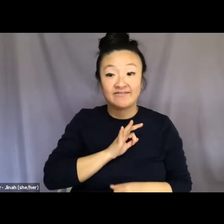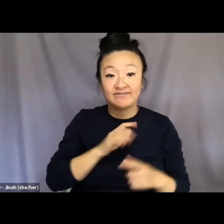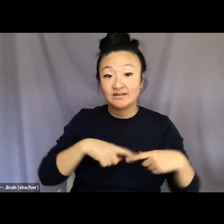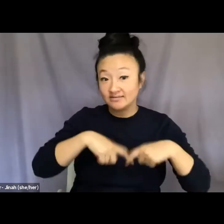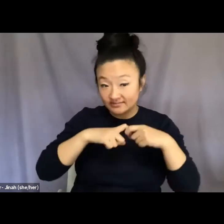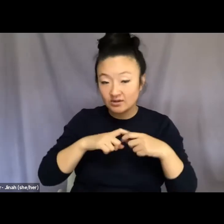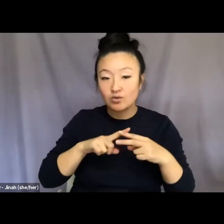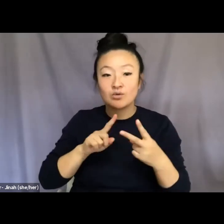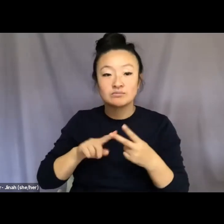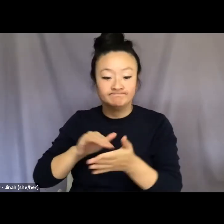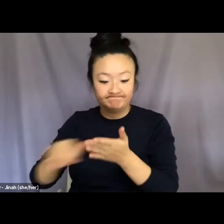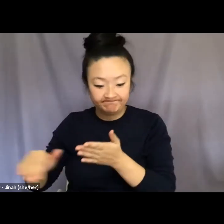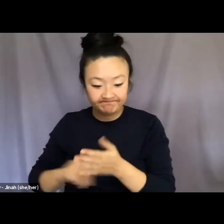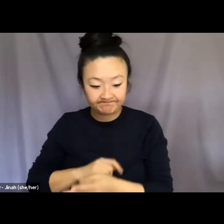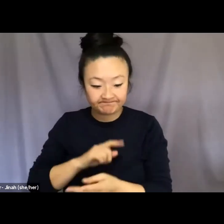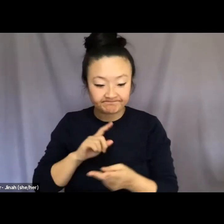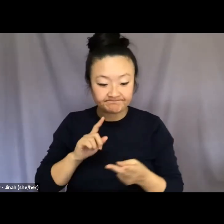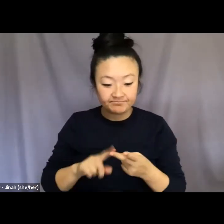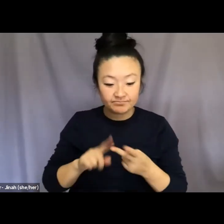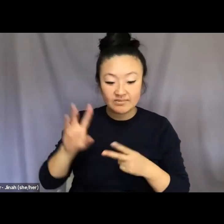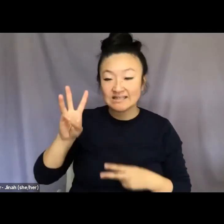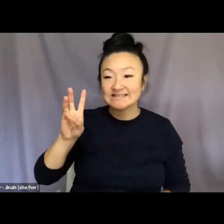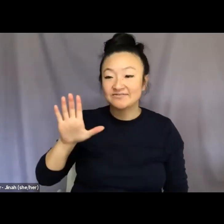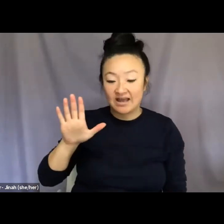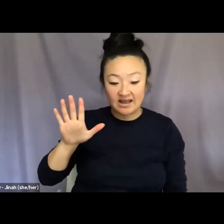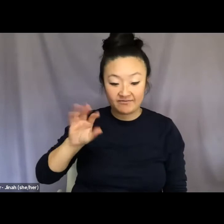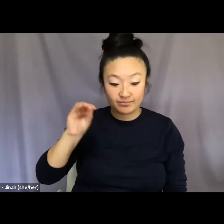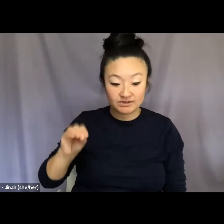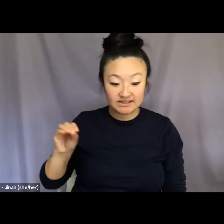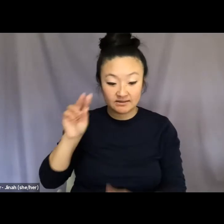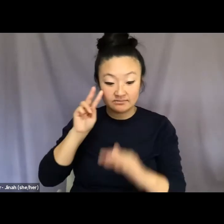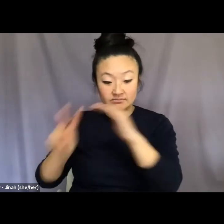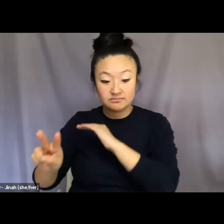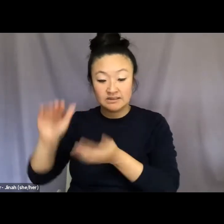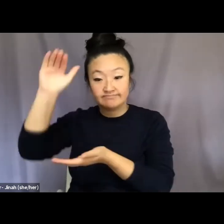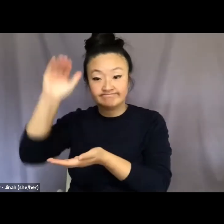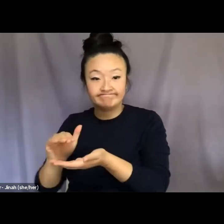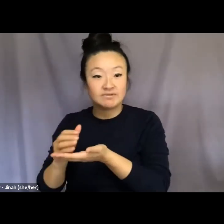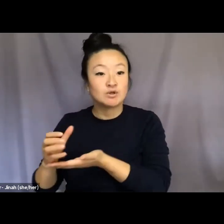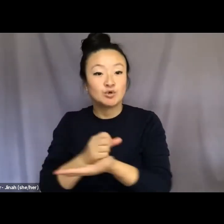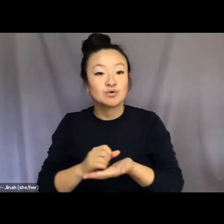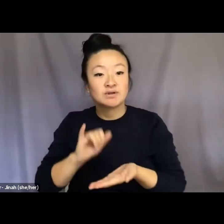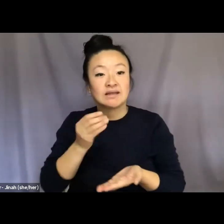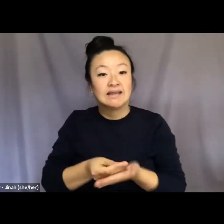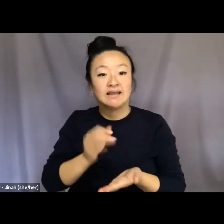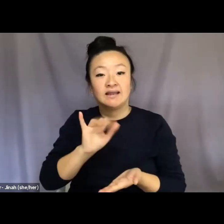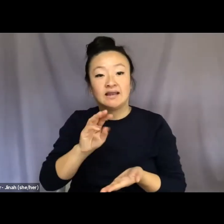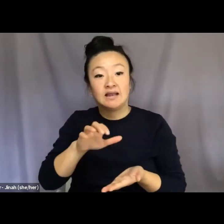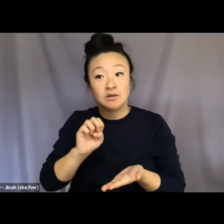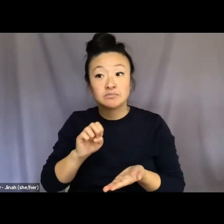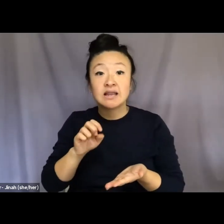65% projected declines in earned income. And I'll add a few more numbers. While they are confident and committed to